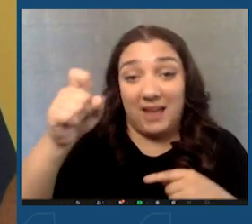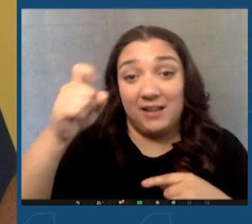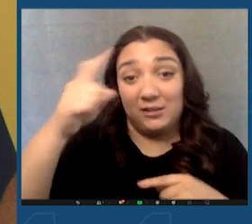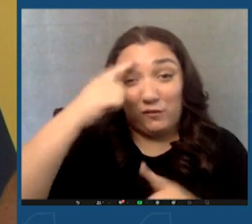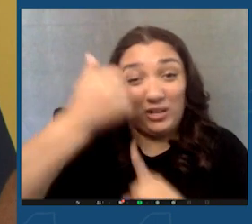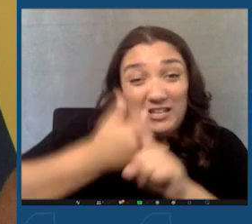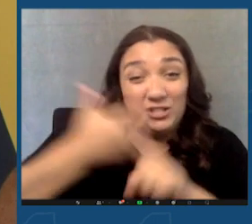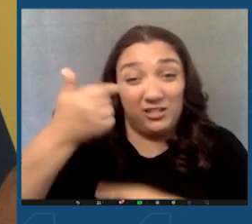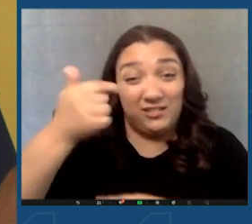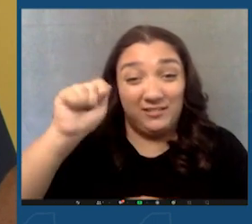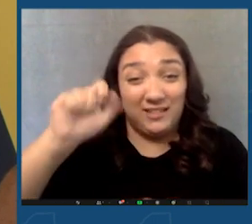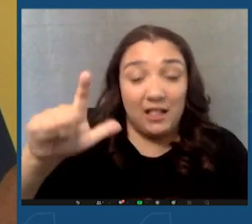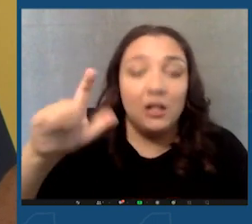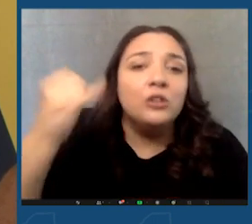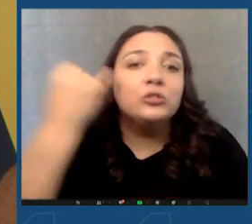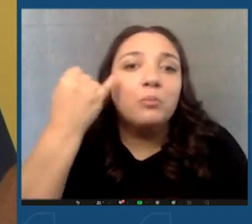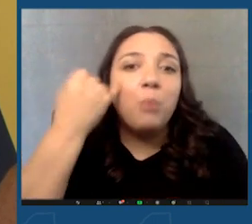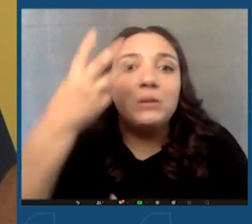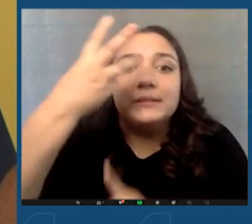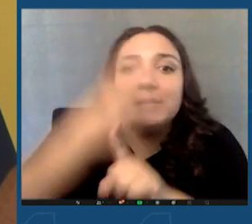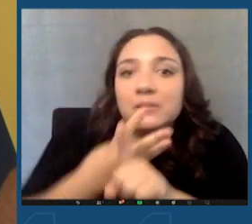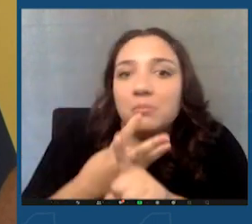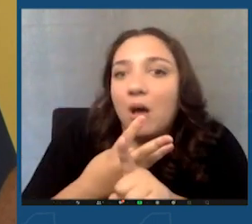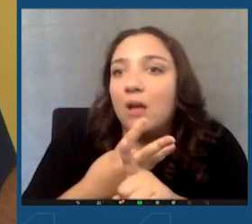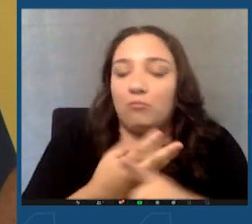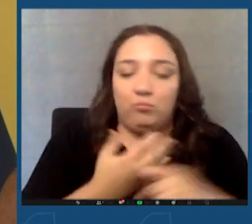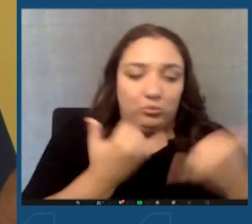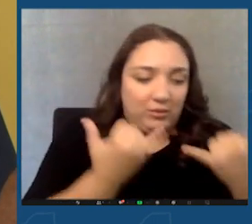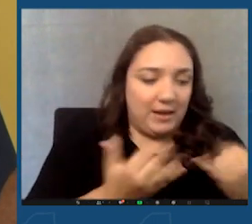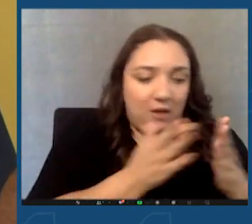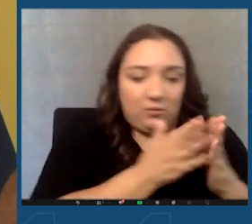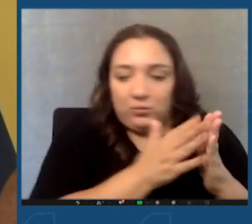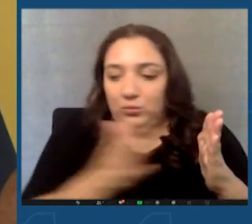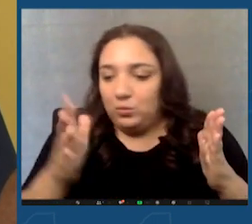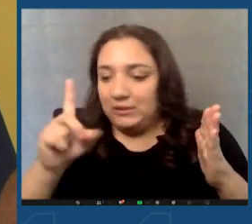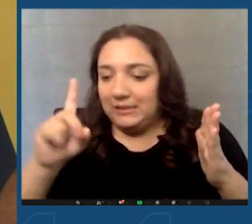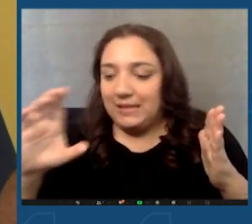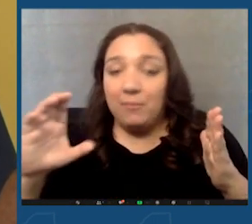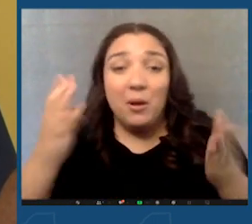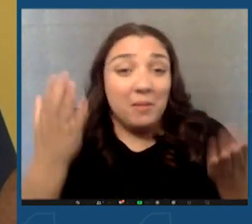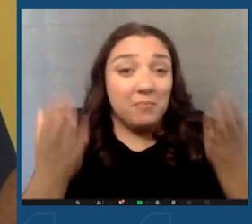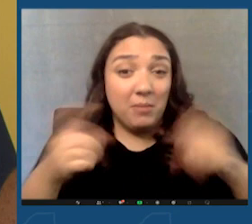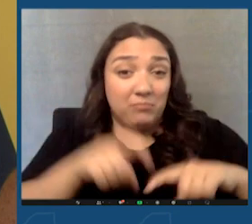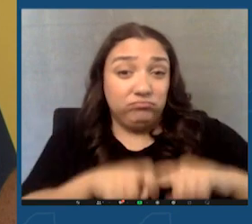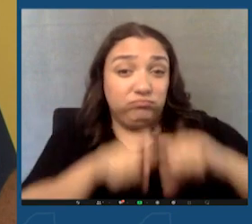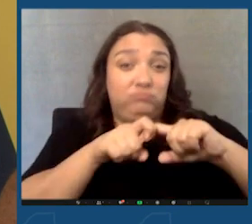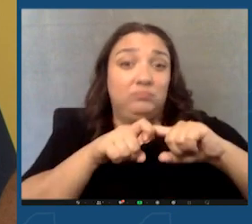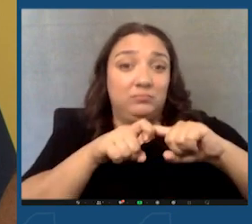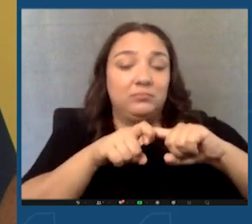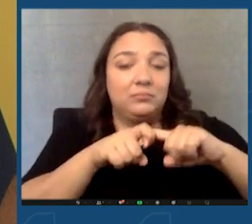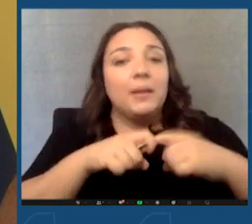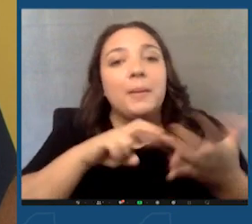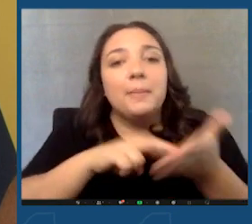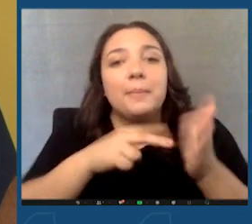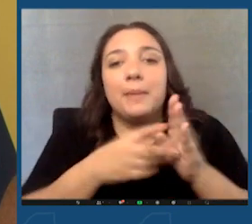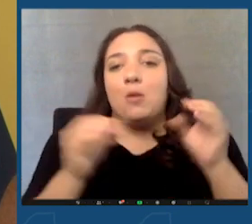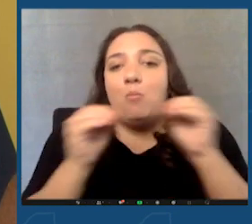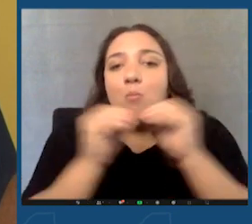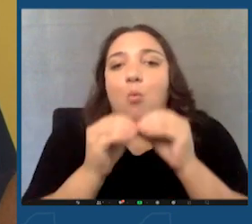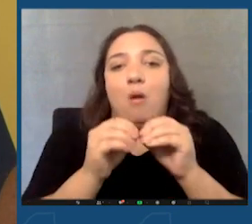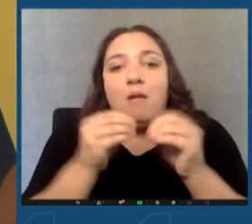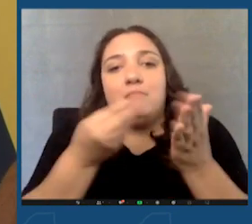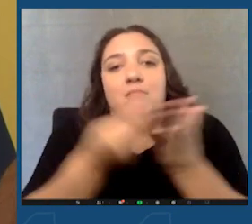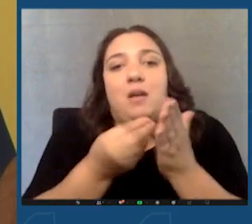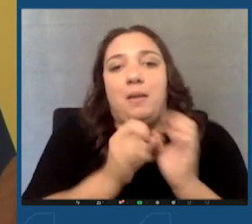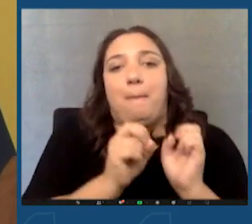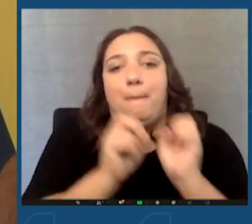a 6-month period between now and the end of the year, we can at least suspend that so that's just more money back in people's pockets? And I